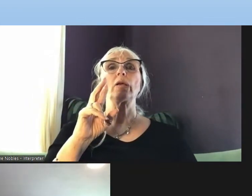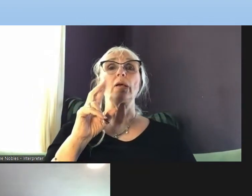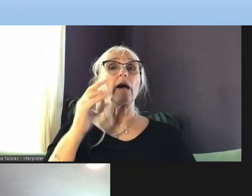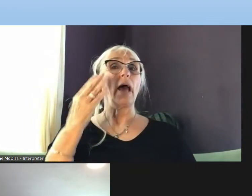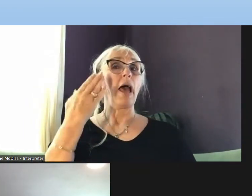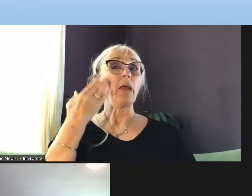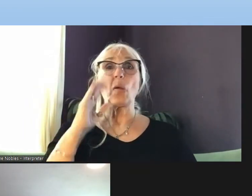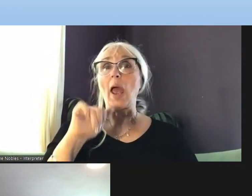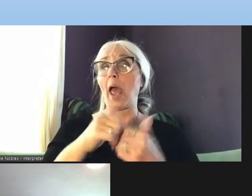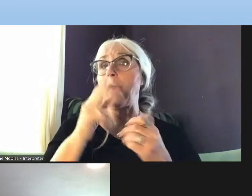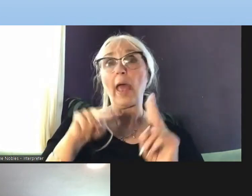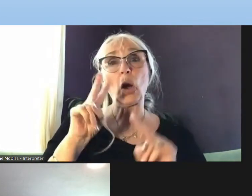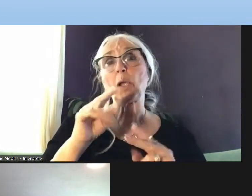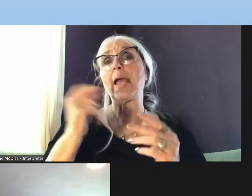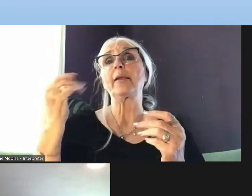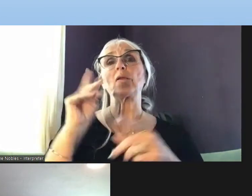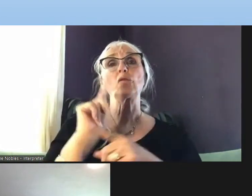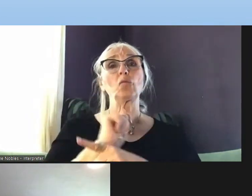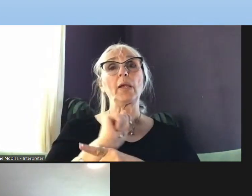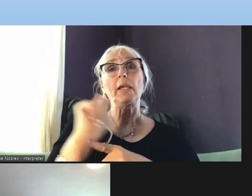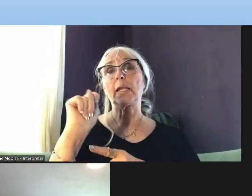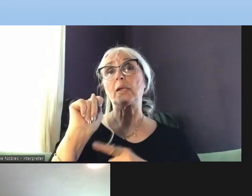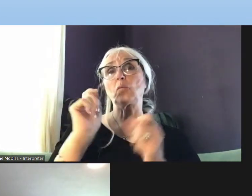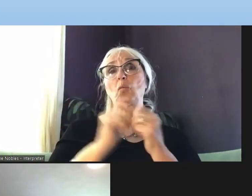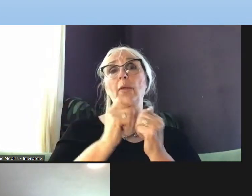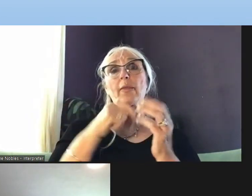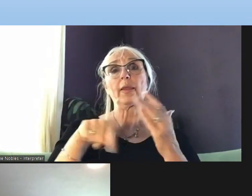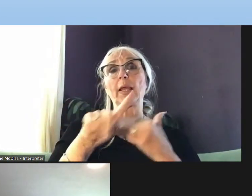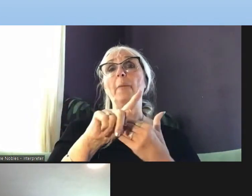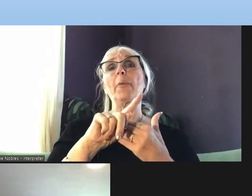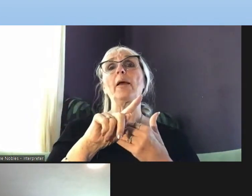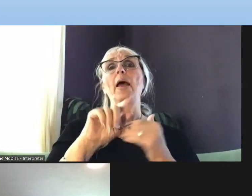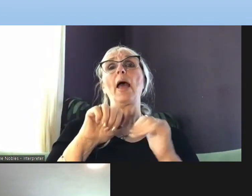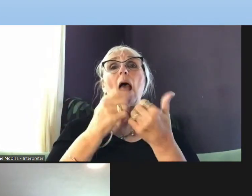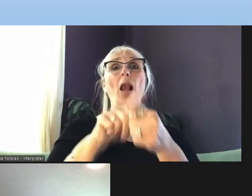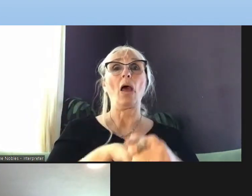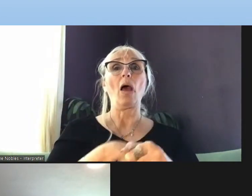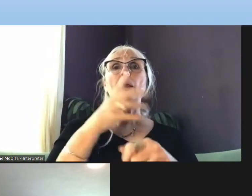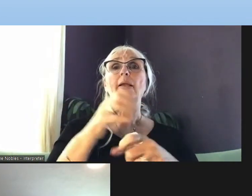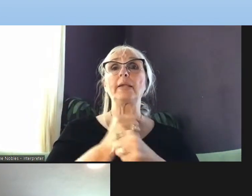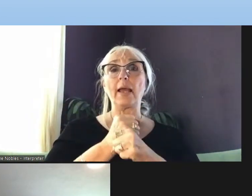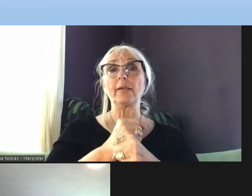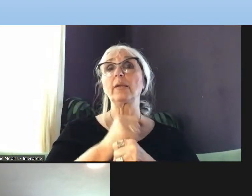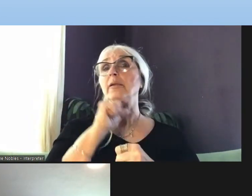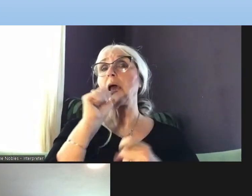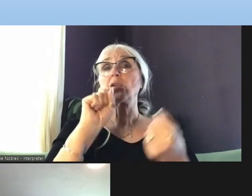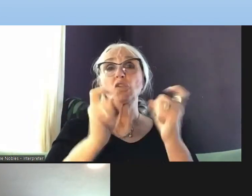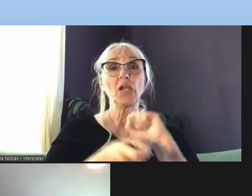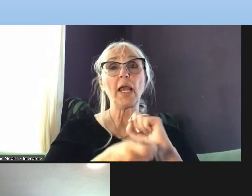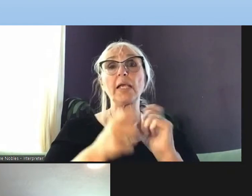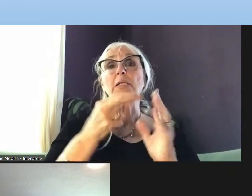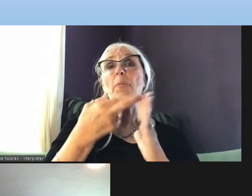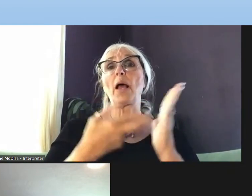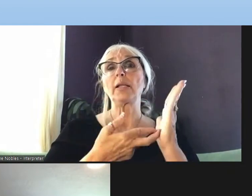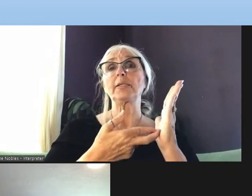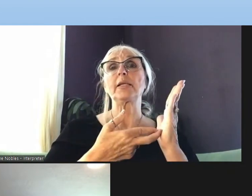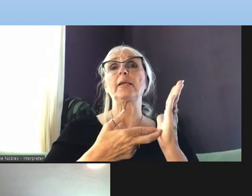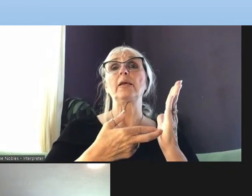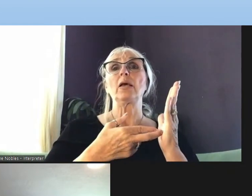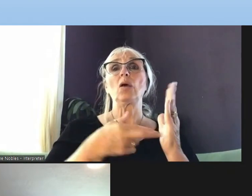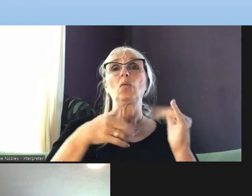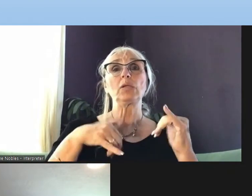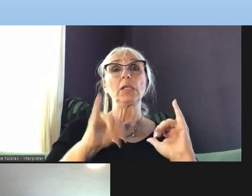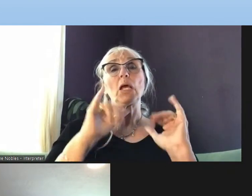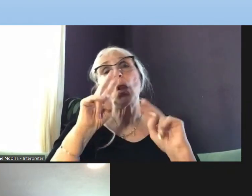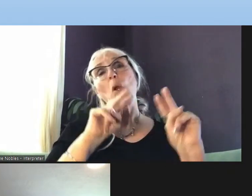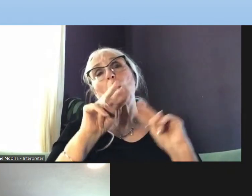what the training would be with them and how long that would take. We haven't changed our policy at this point. We're still looking at peace officers. We just don't have very many of